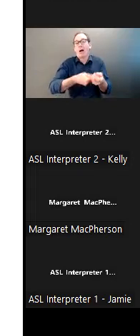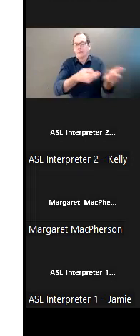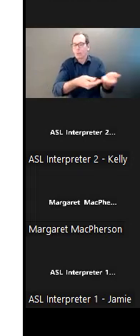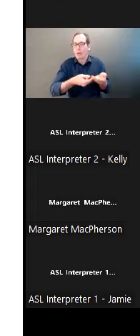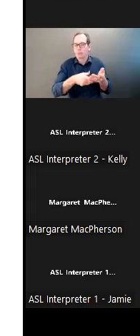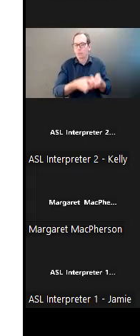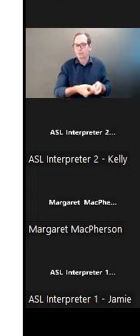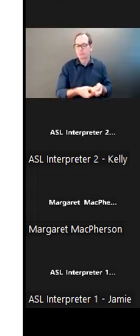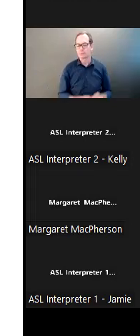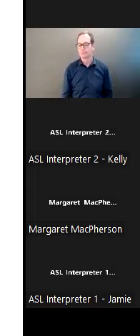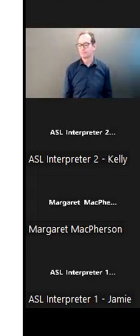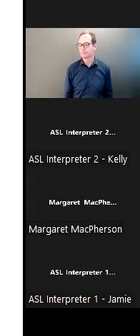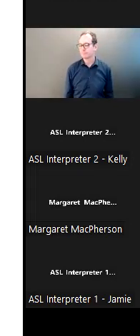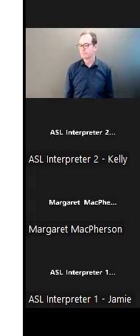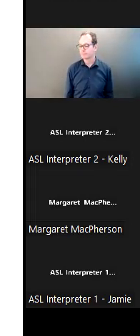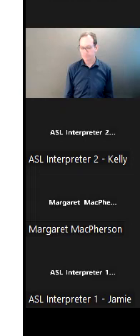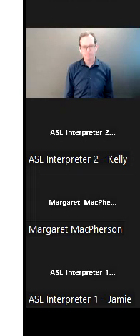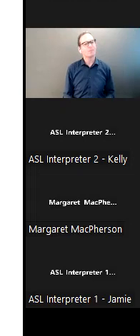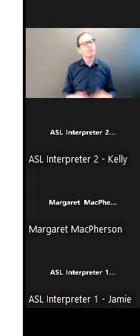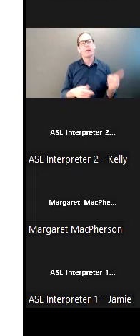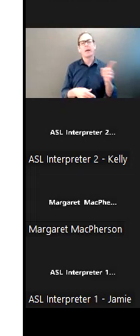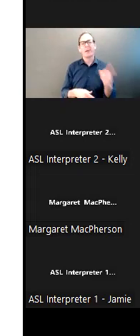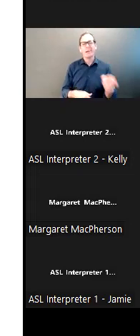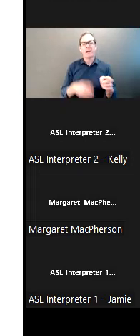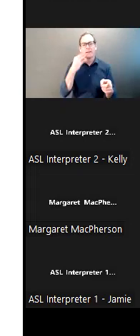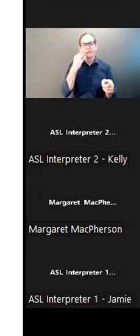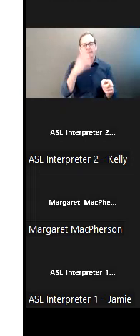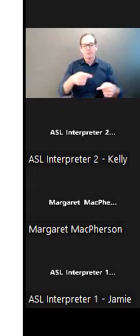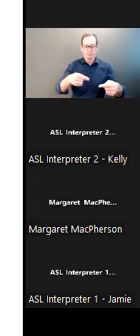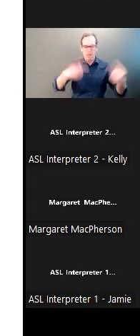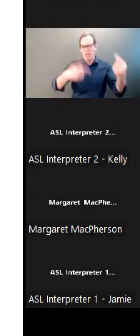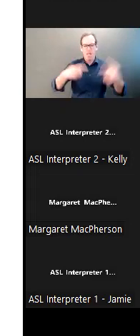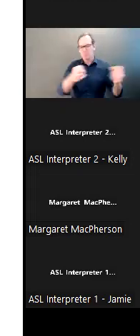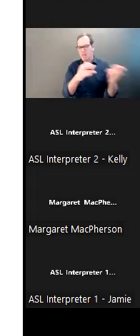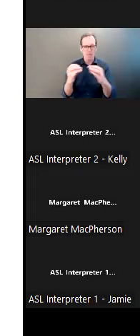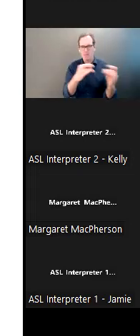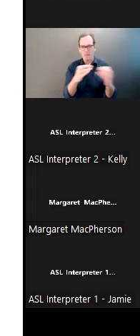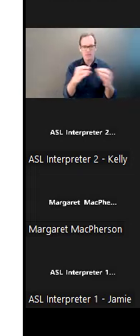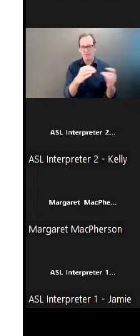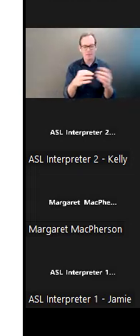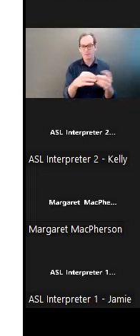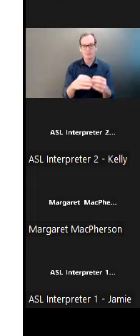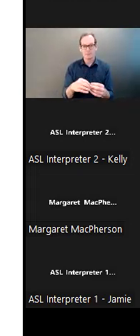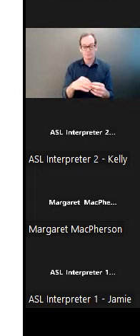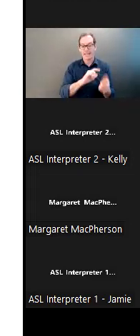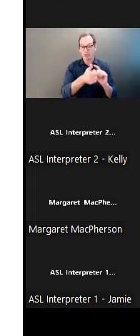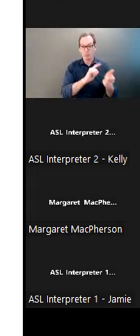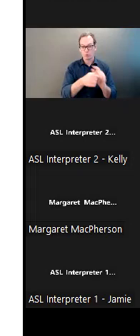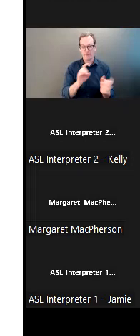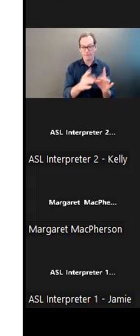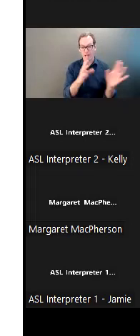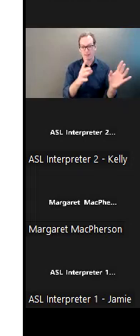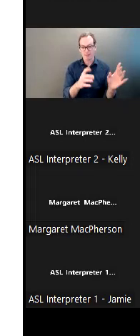generally chronic and complex. They are ongoing and they can become intergenerational. So when you